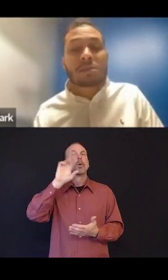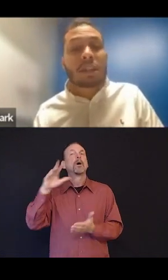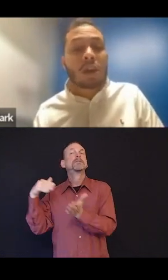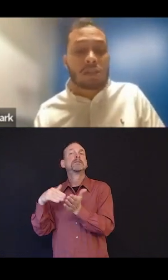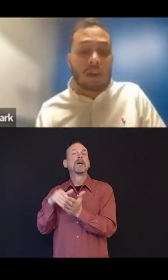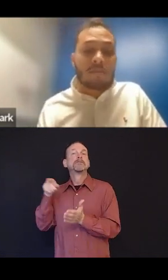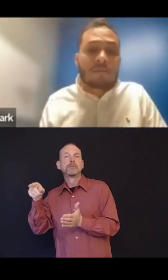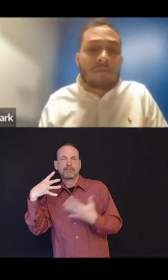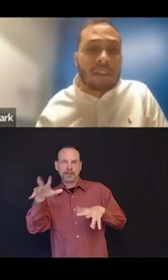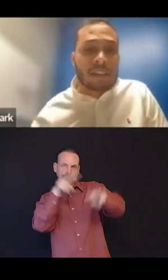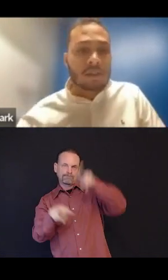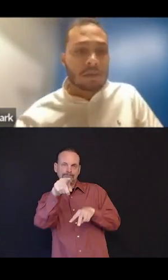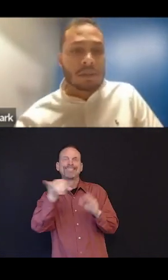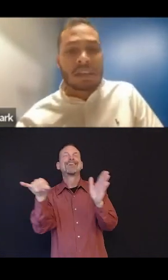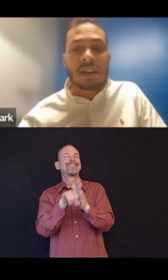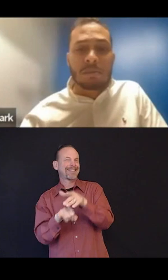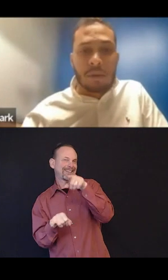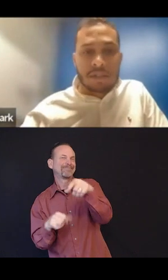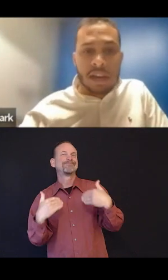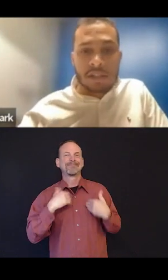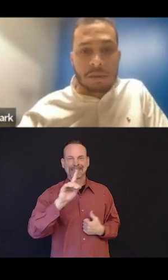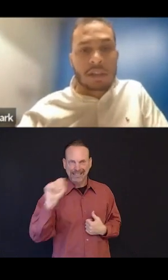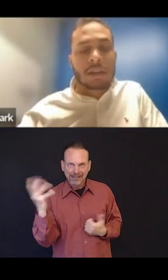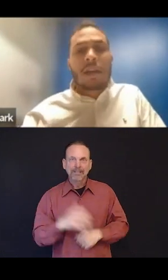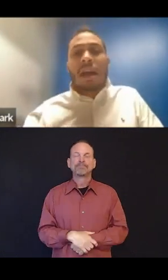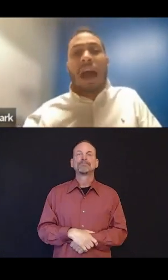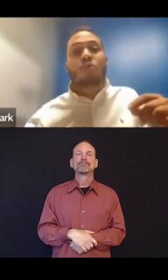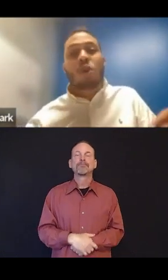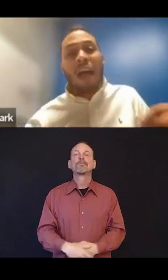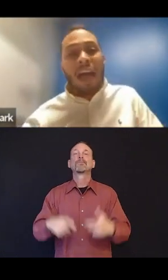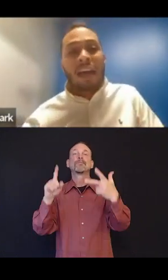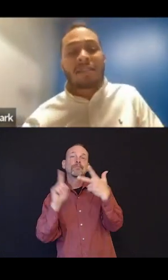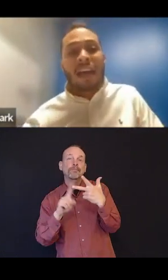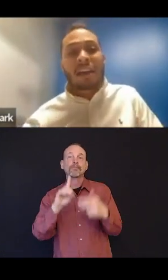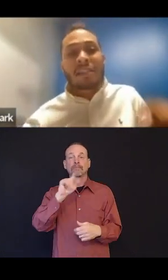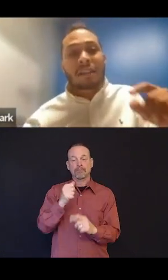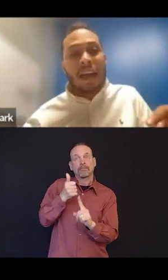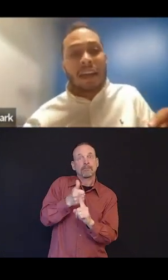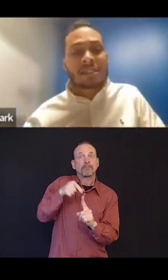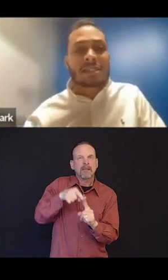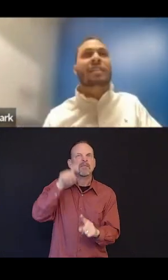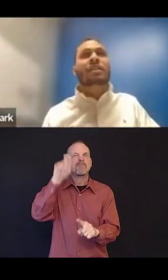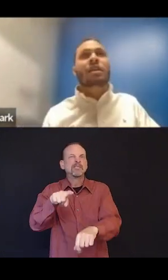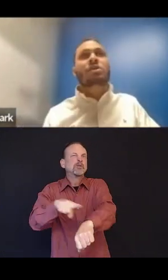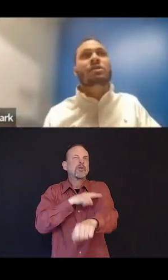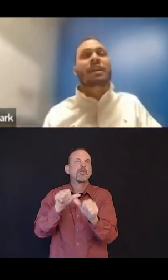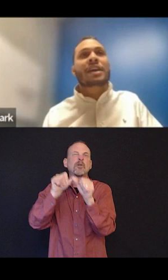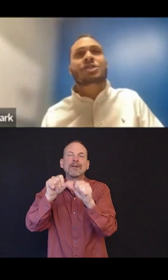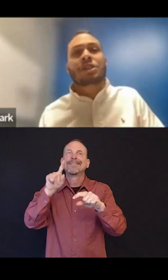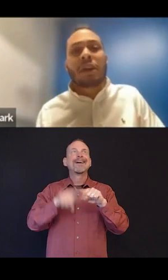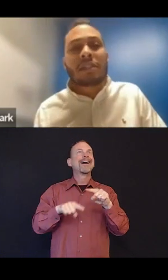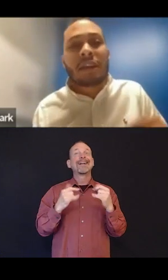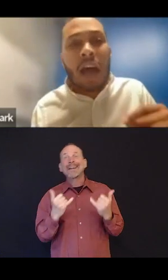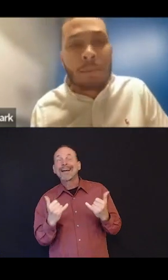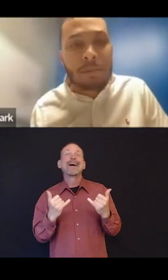disability must be long-term. Those are the key components to eligibility. I will add that at the close of